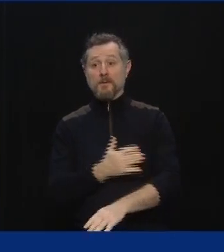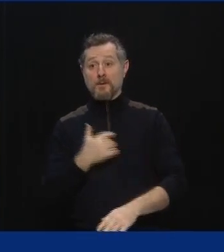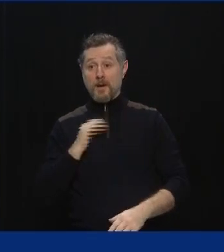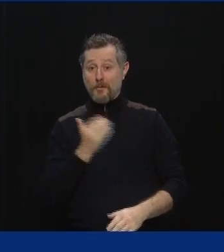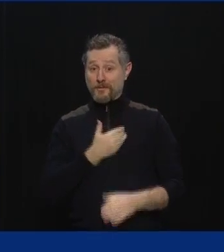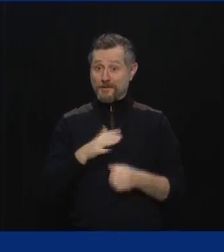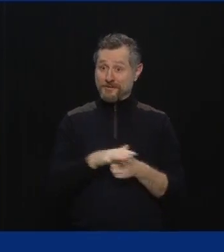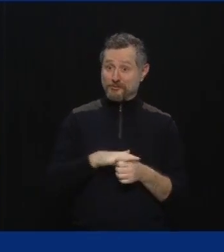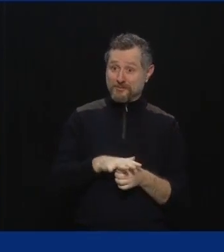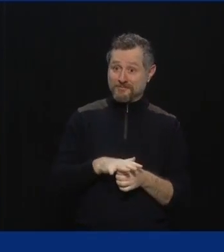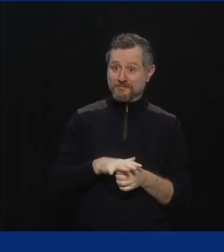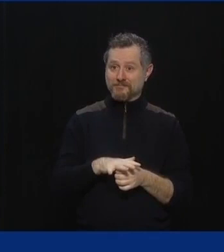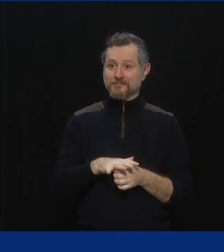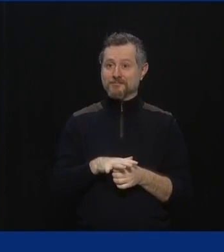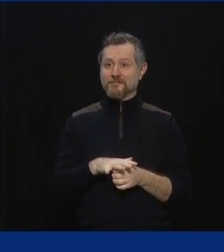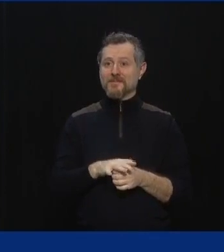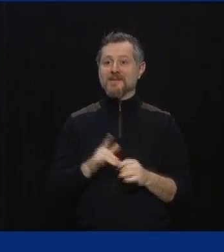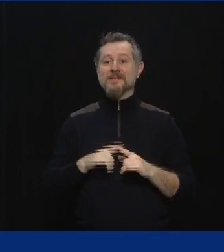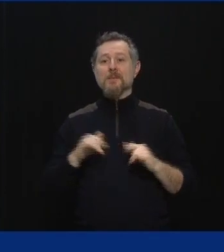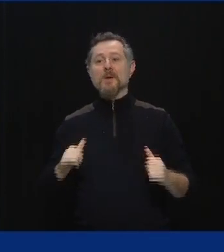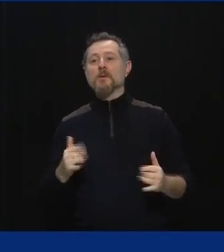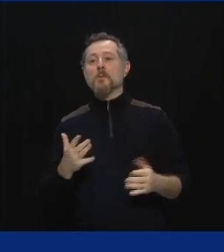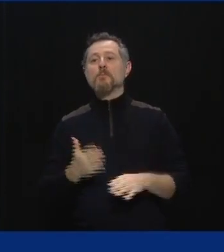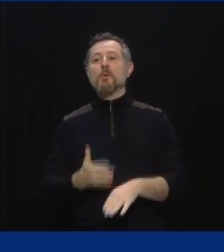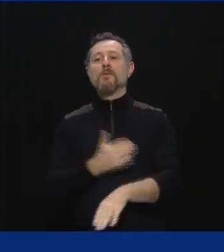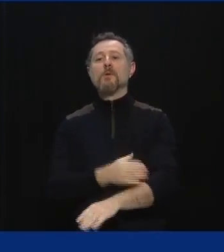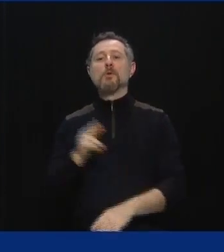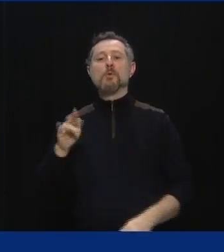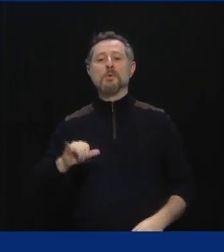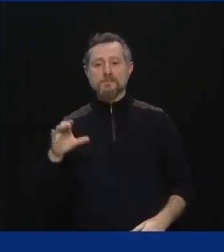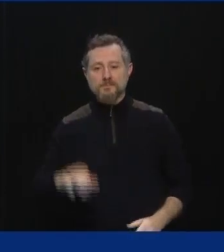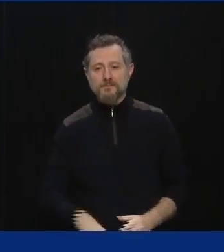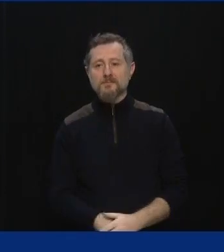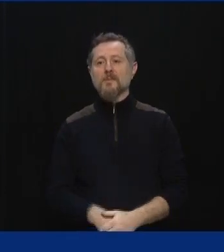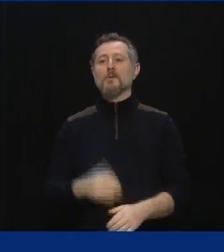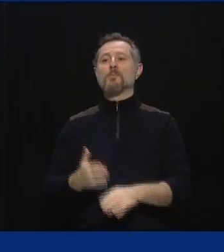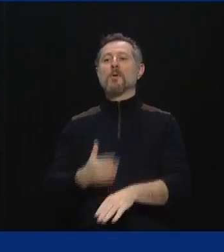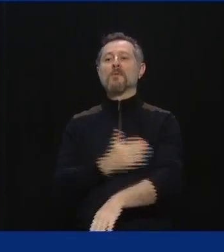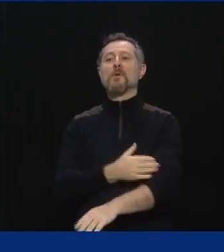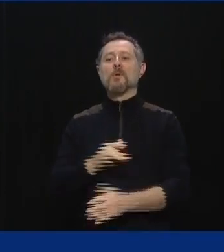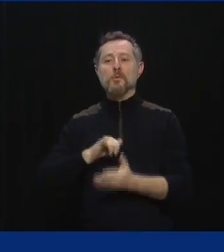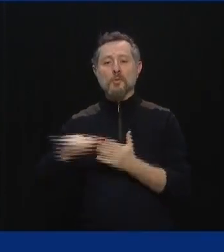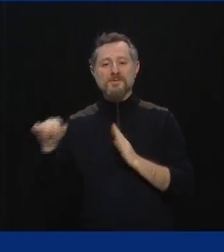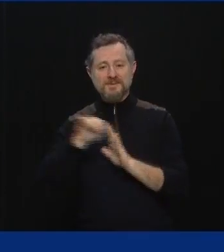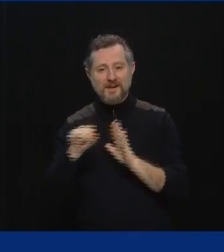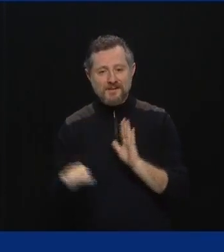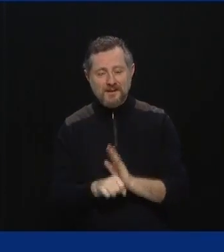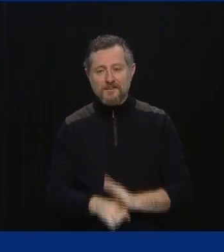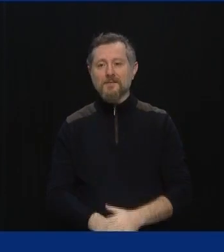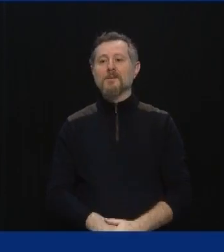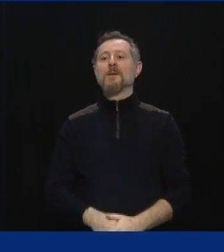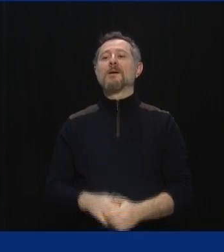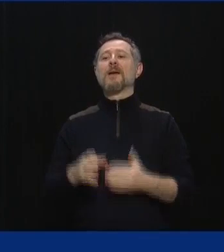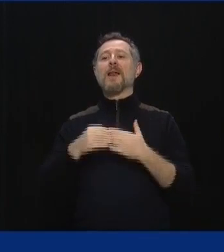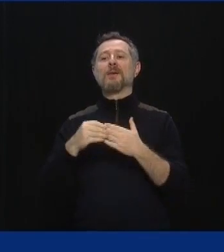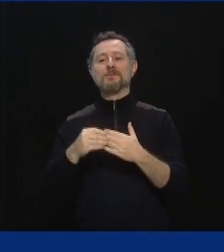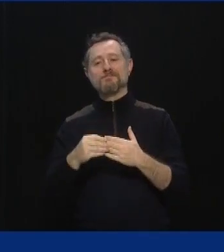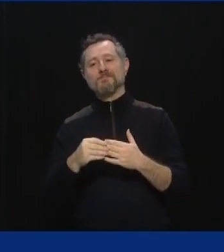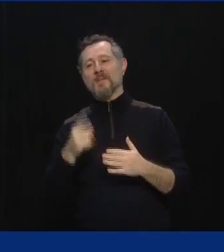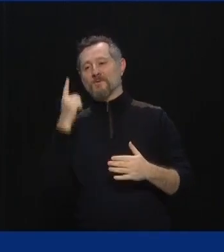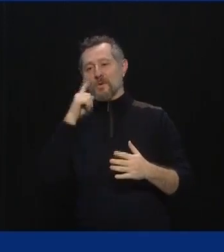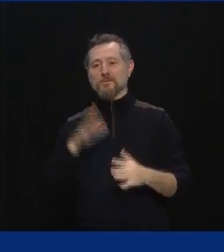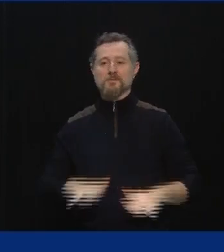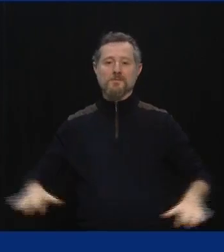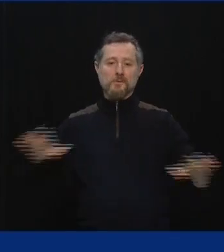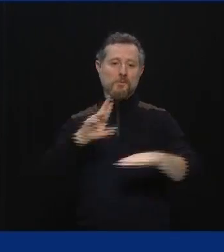districts, it's improving the city and the state of New York, and it's leading the way for the rest of our nation. Thank